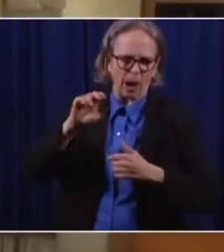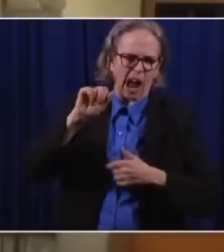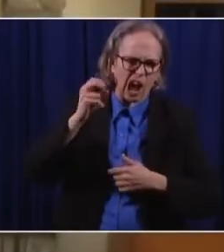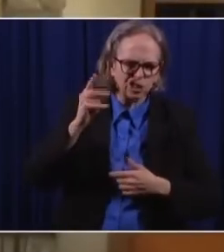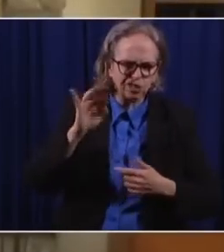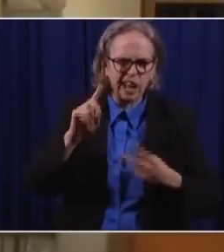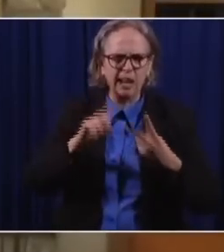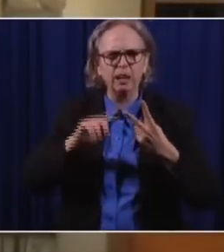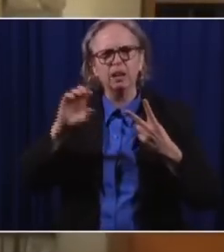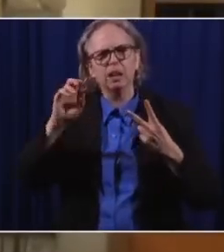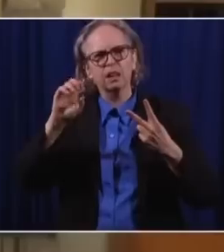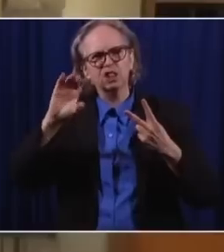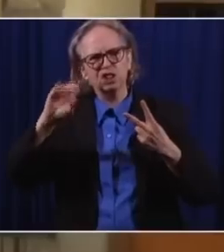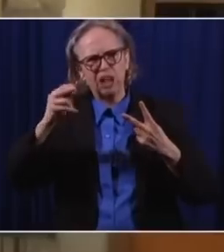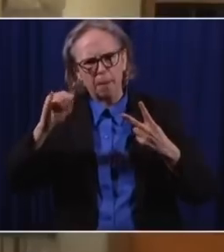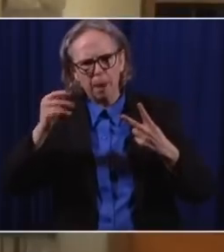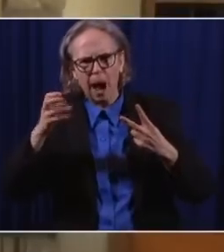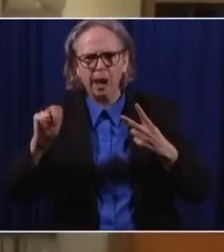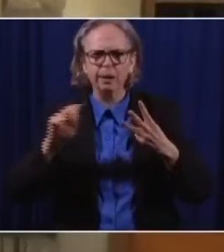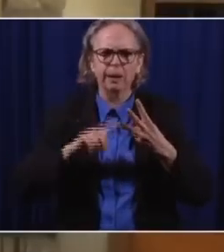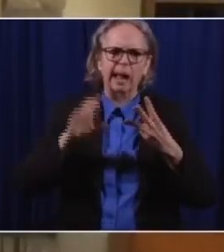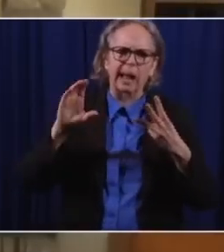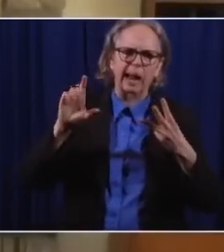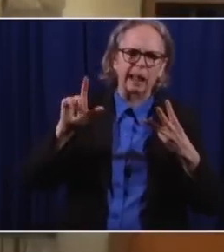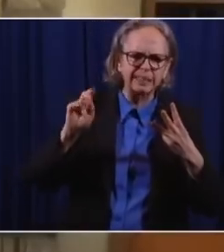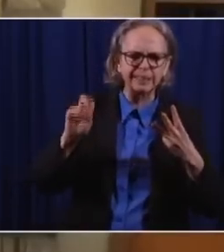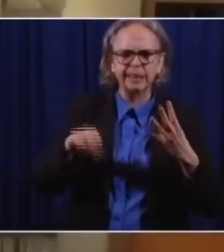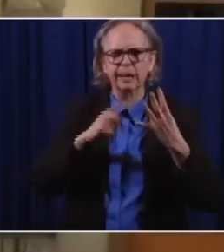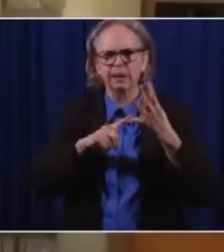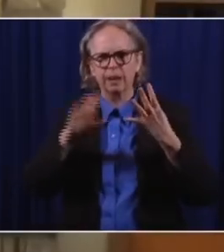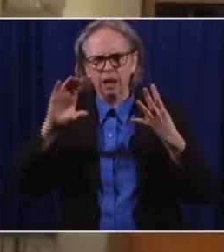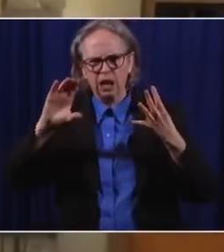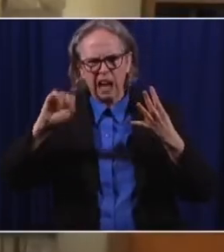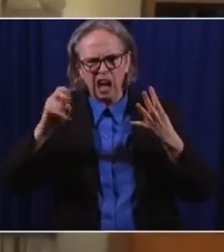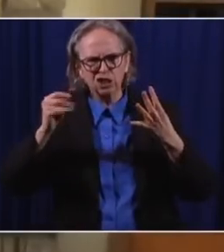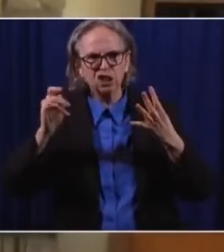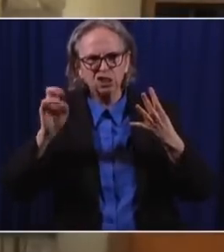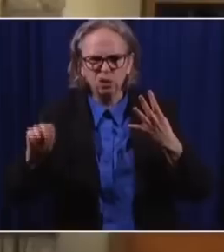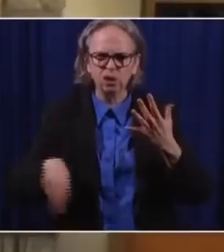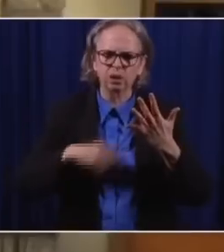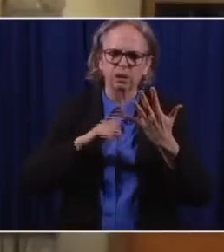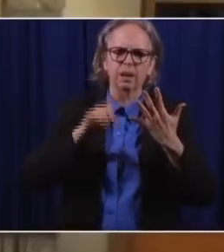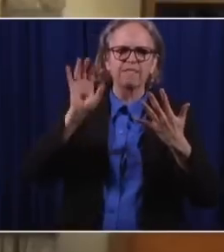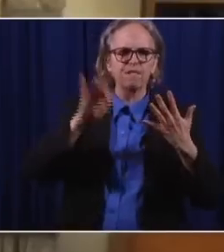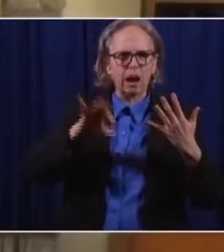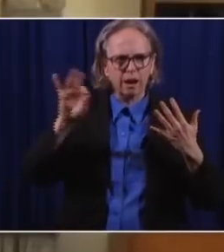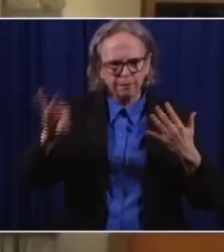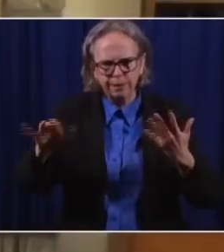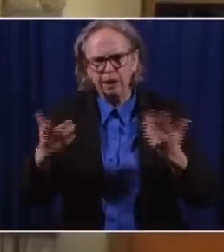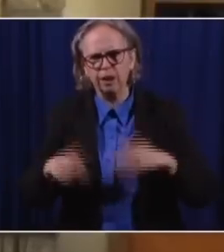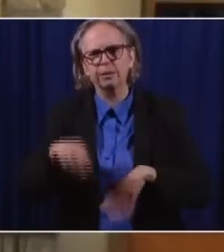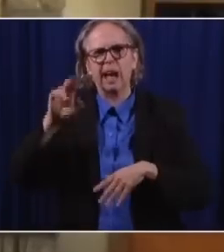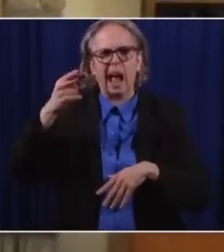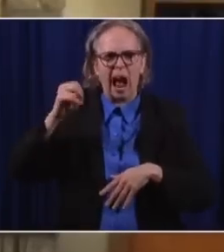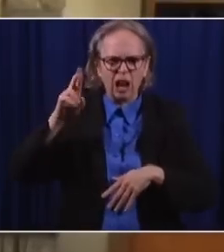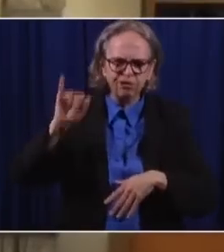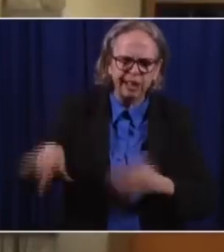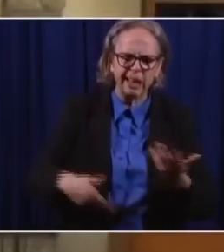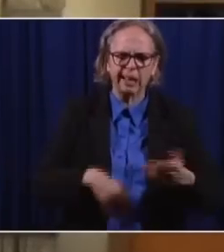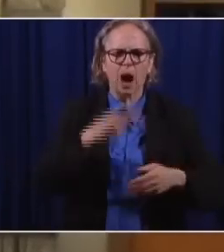Jefferson, Medina, Morrow, Pickaway, Preble, and Sandusky. In each of these